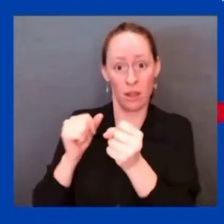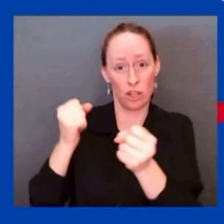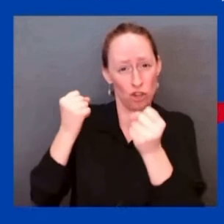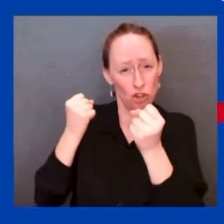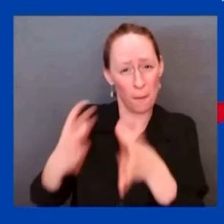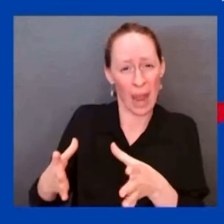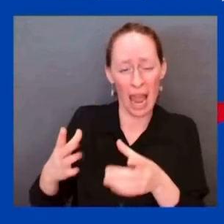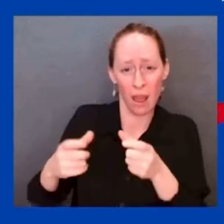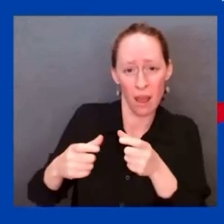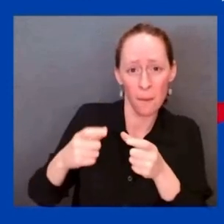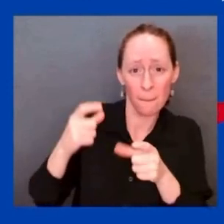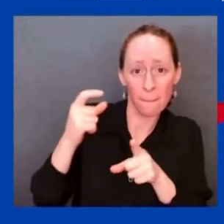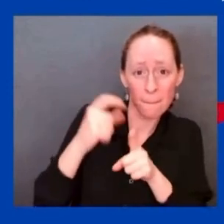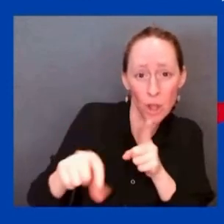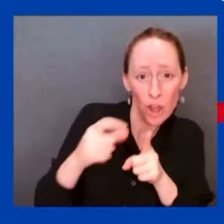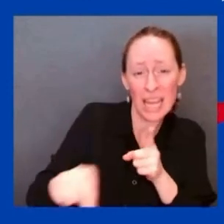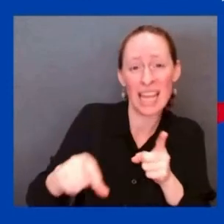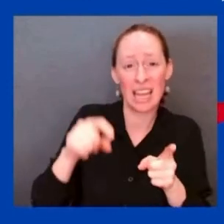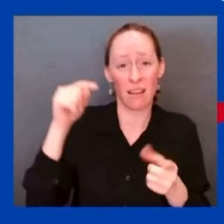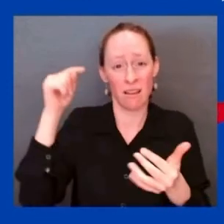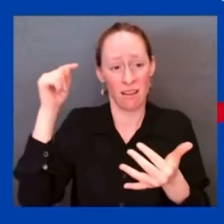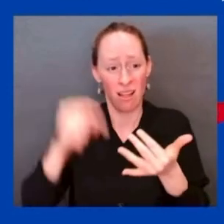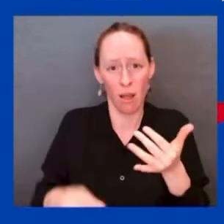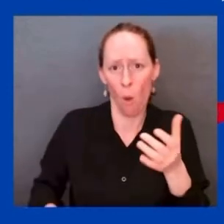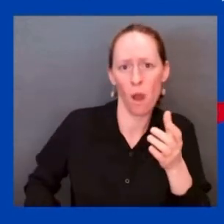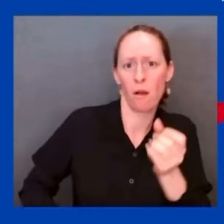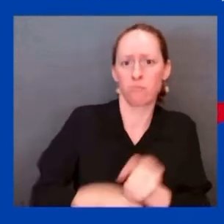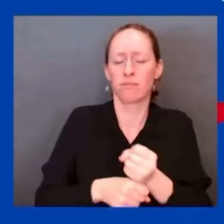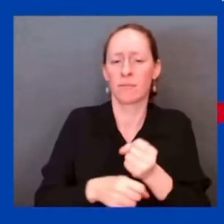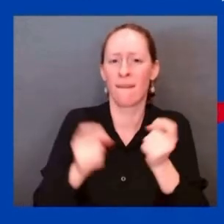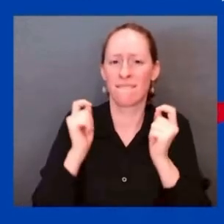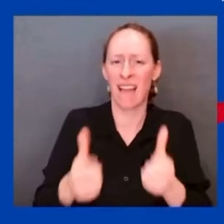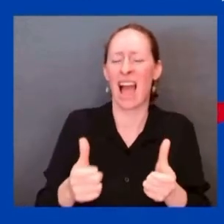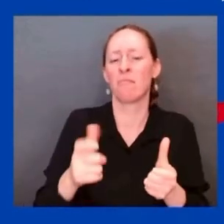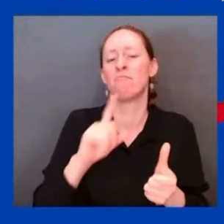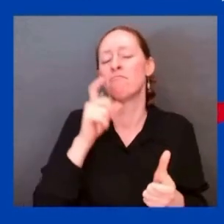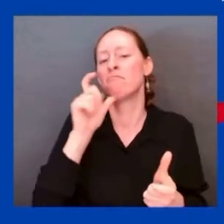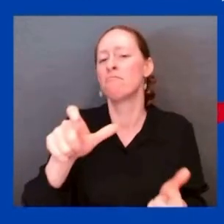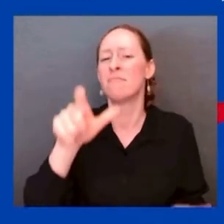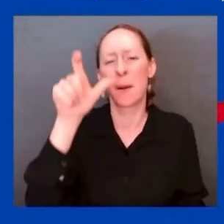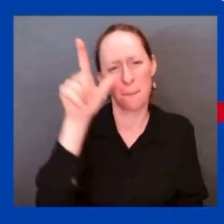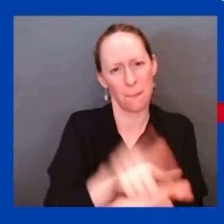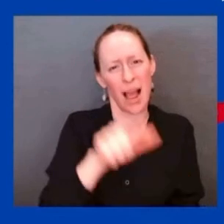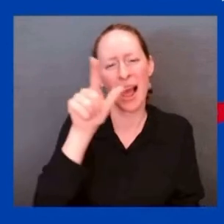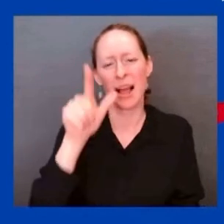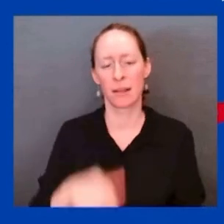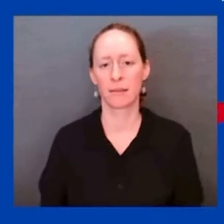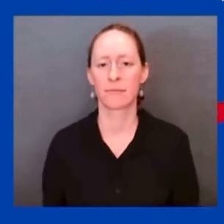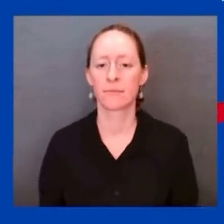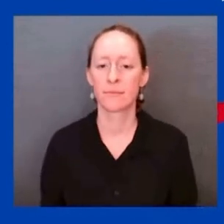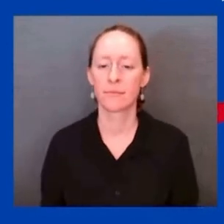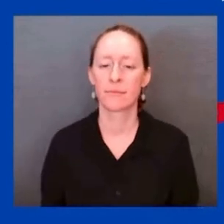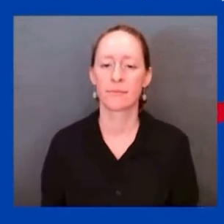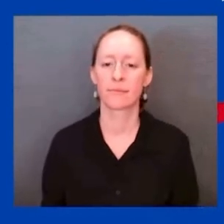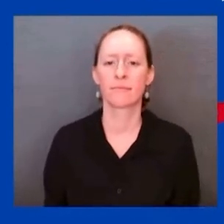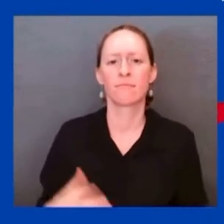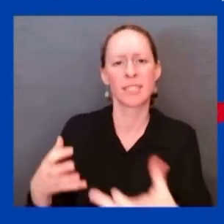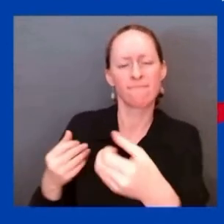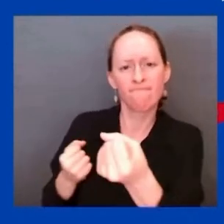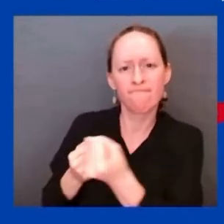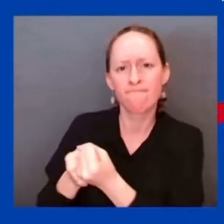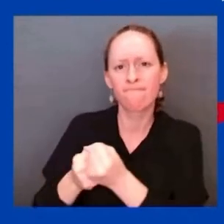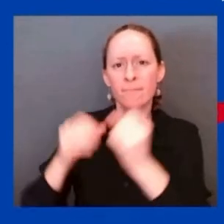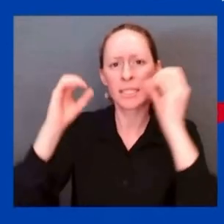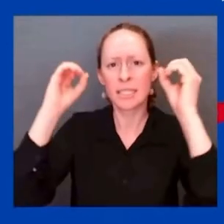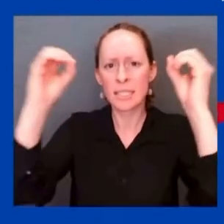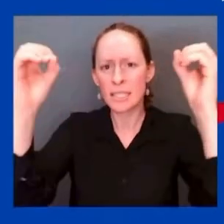thing. Let's stand with teachers and educators against politicians who are trying to score political points by banning books. Did you all ever think